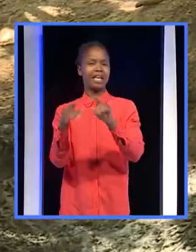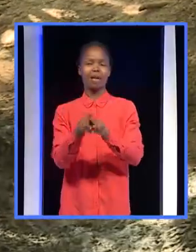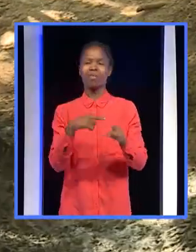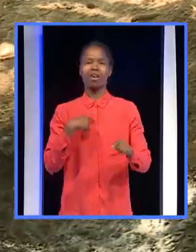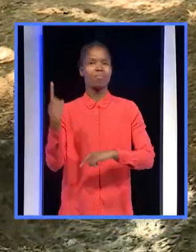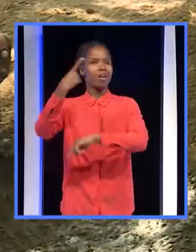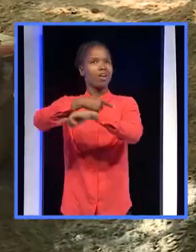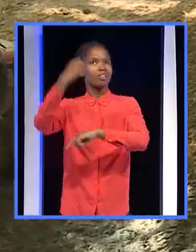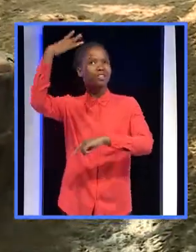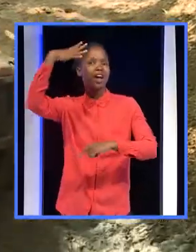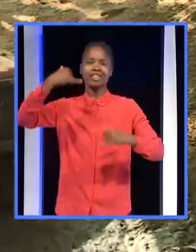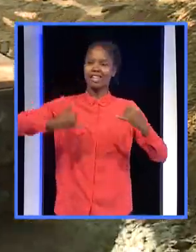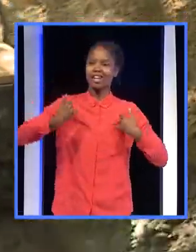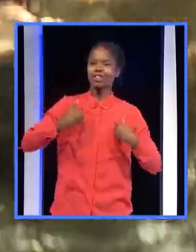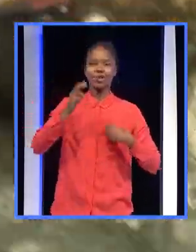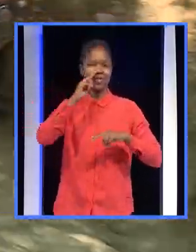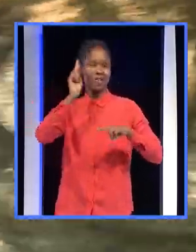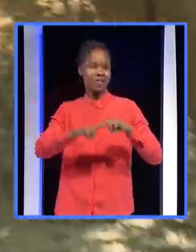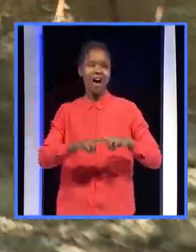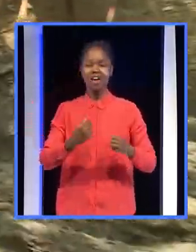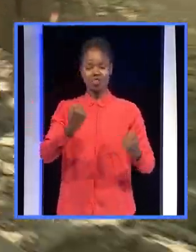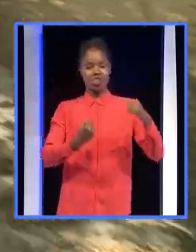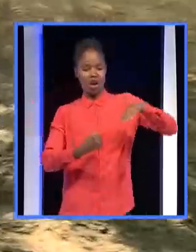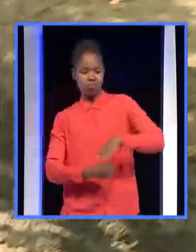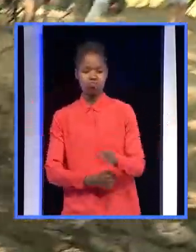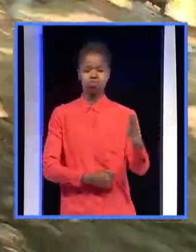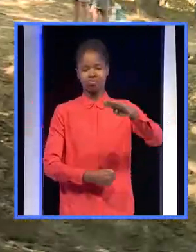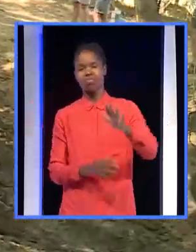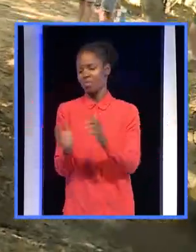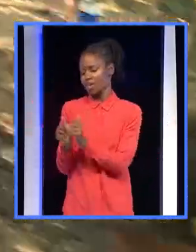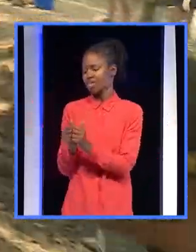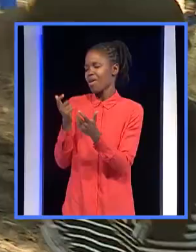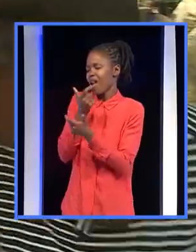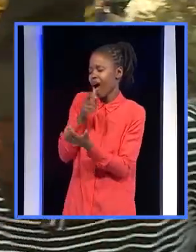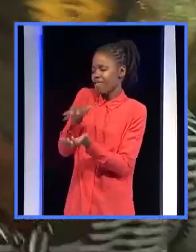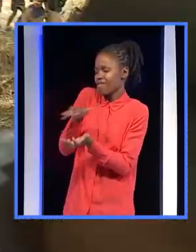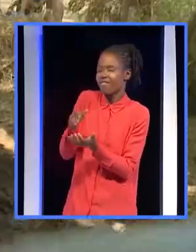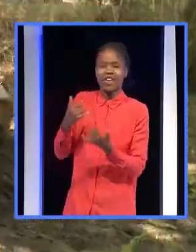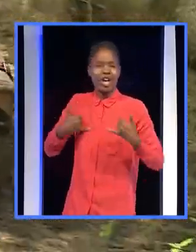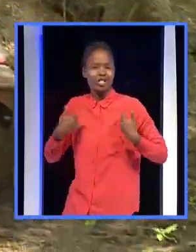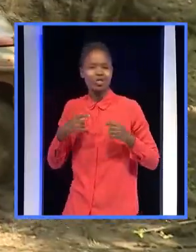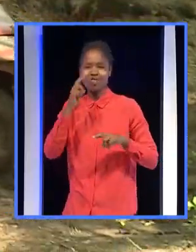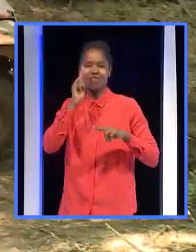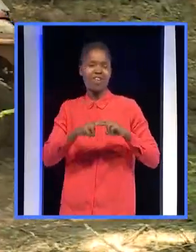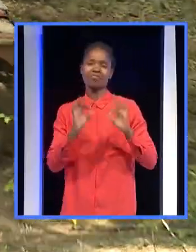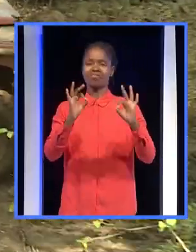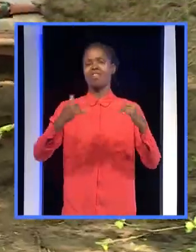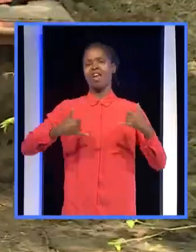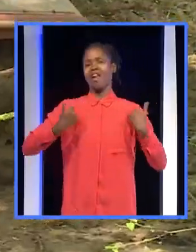nice day out, you enjoy yourself, you drive some 4x4, you laugh with the guys, and yeah, it's a good way to enjoy